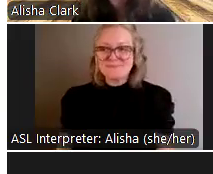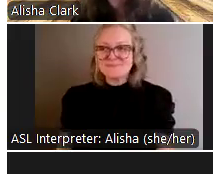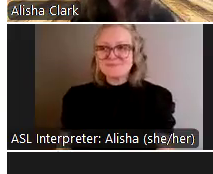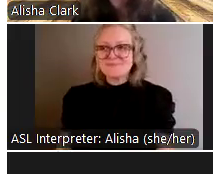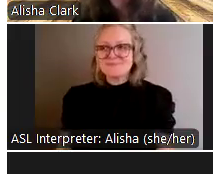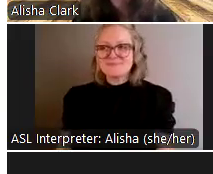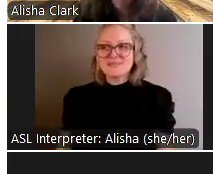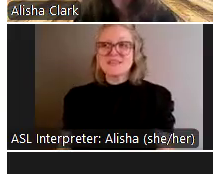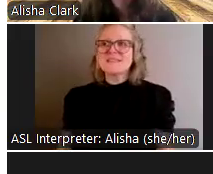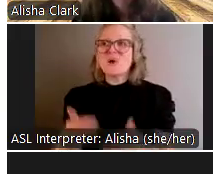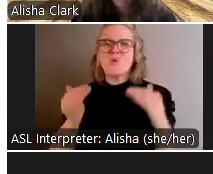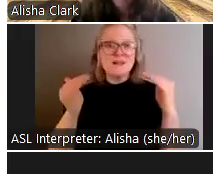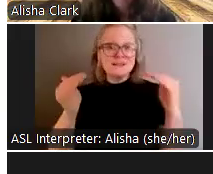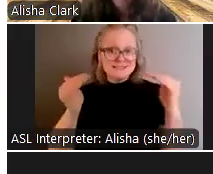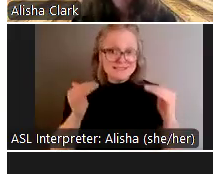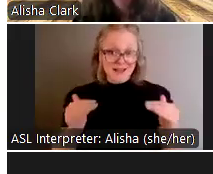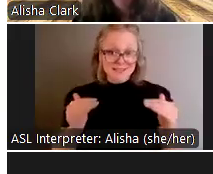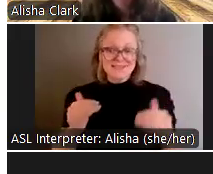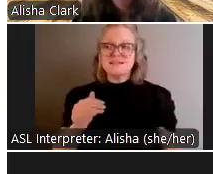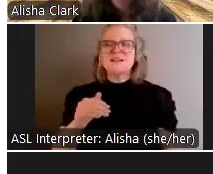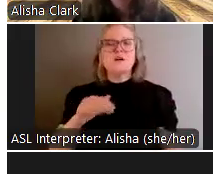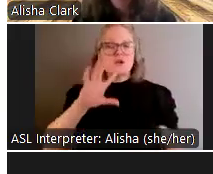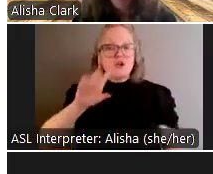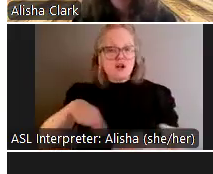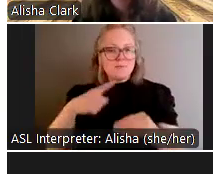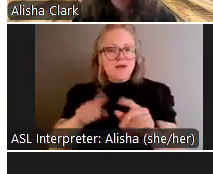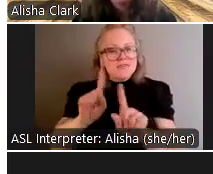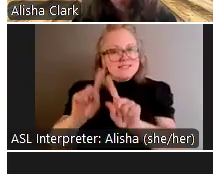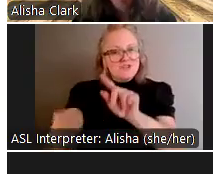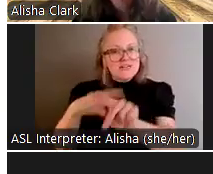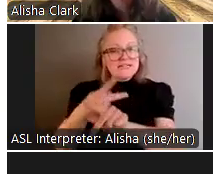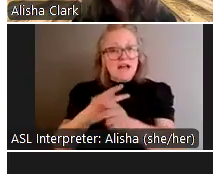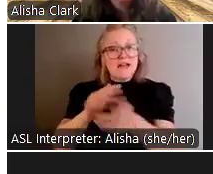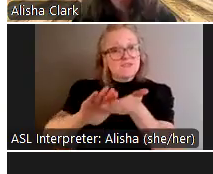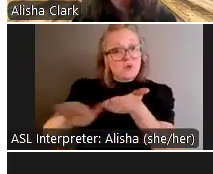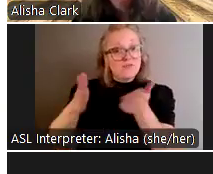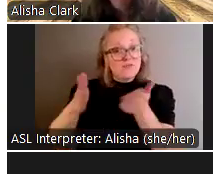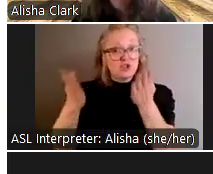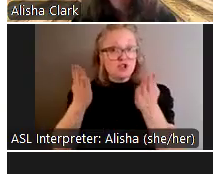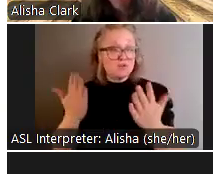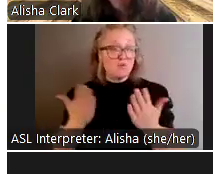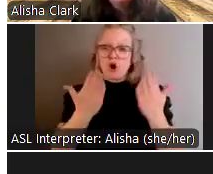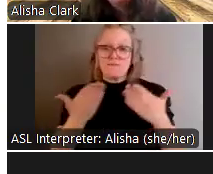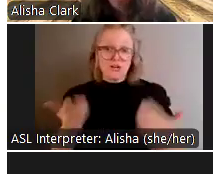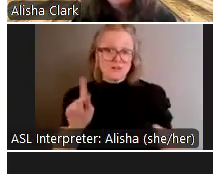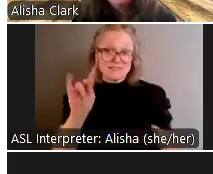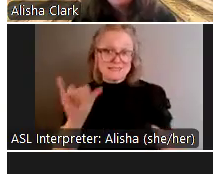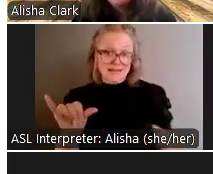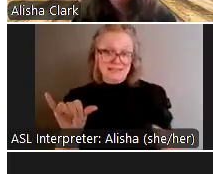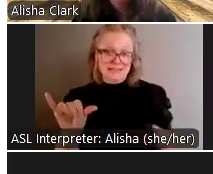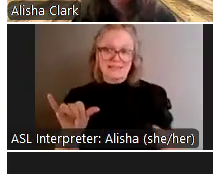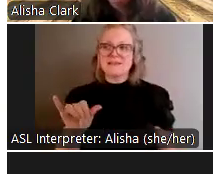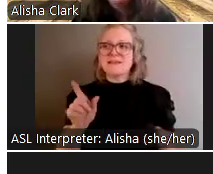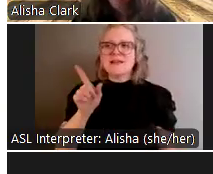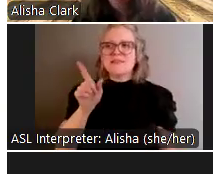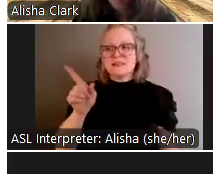So next we're going to talk about the different types of waiver services that are offered in Kentucky. And this is kind of the pathway. How